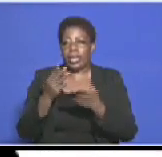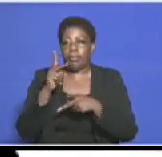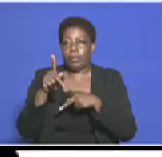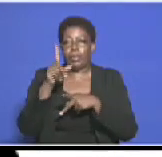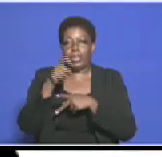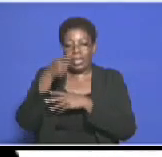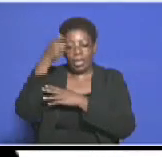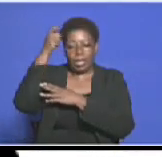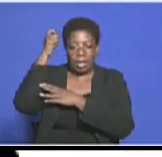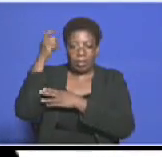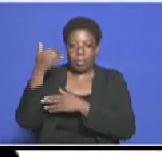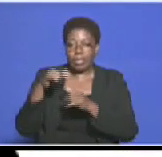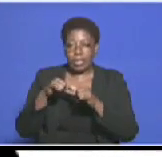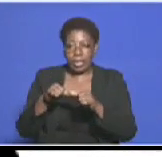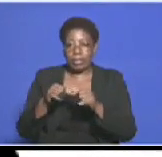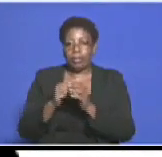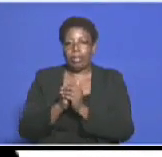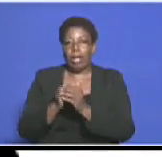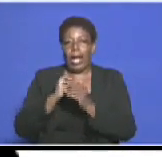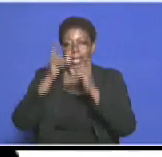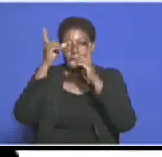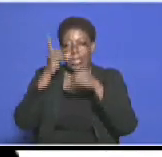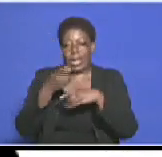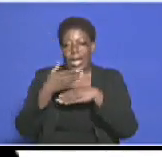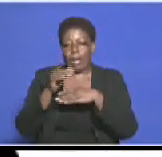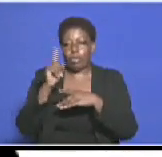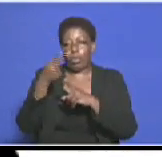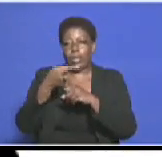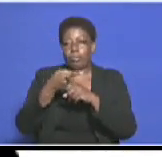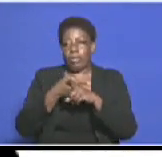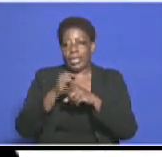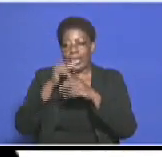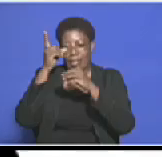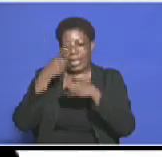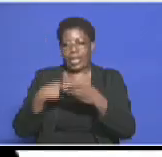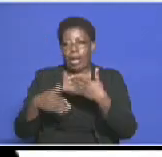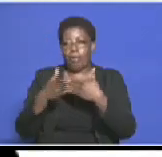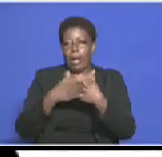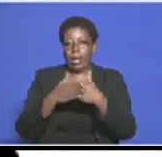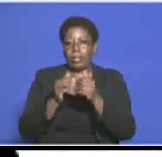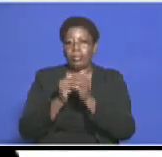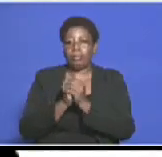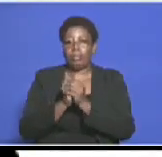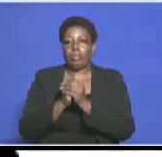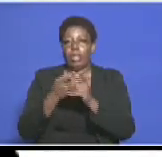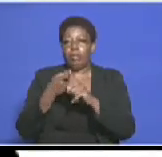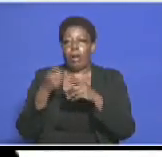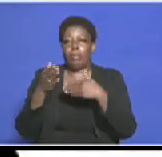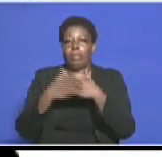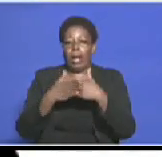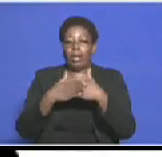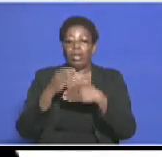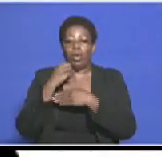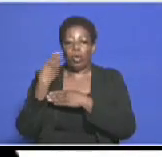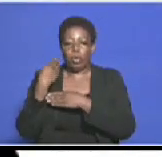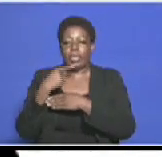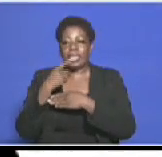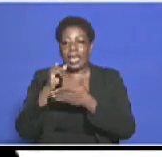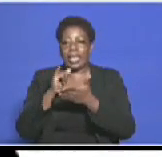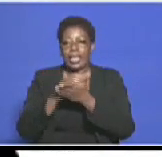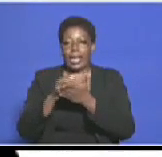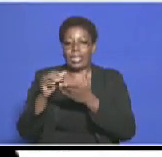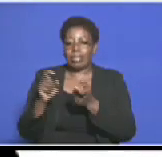need a haircut. So I decided, after a month, I decided to come back. Upon returning home, Williams says he